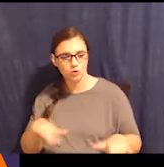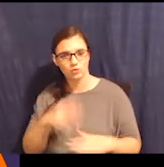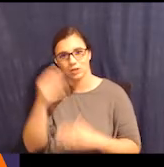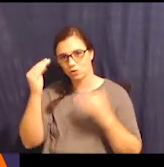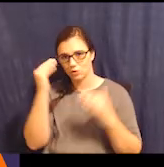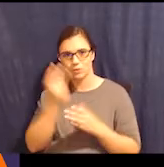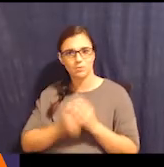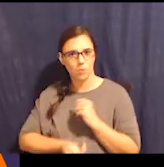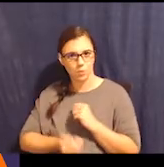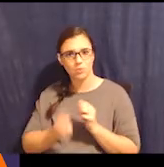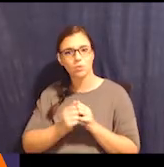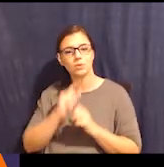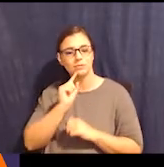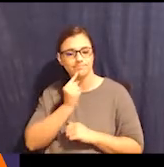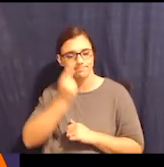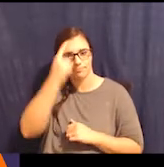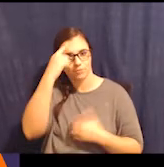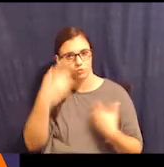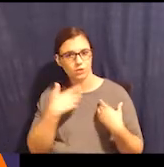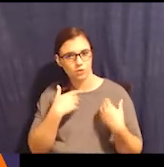abuse disorders.